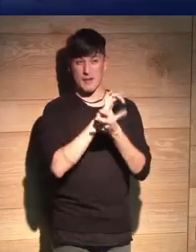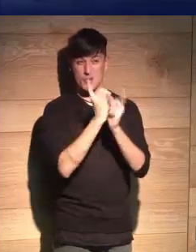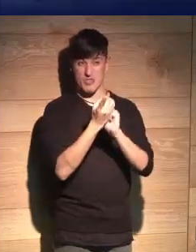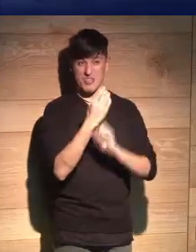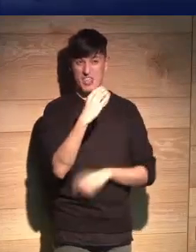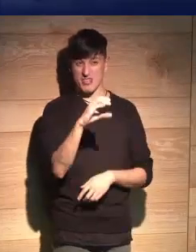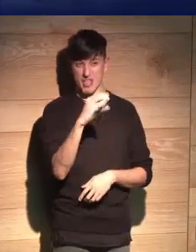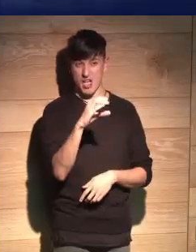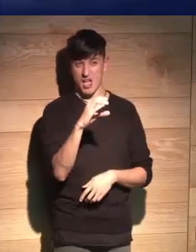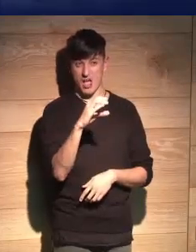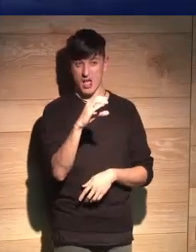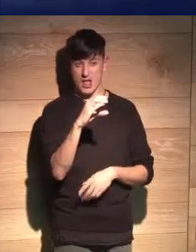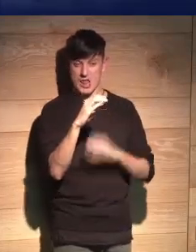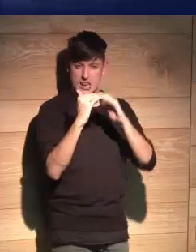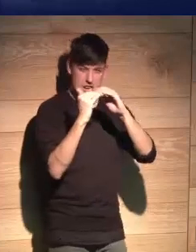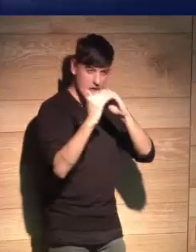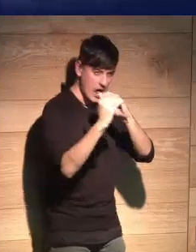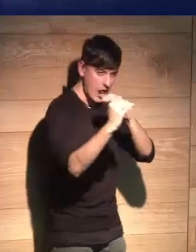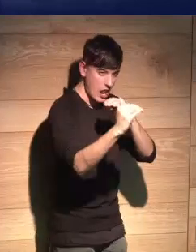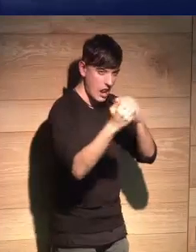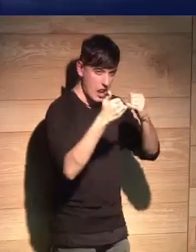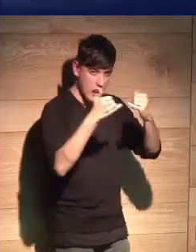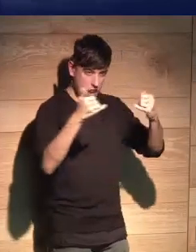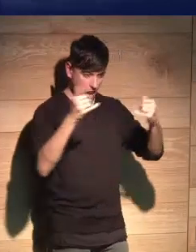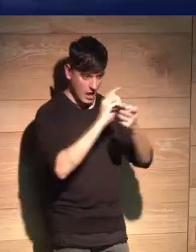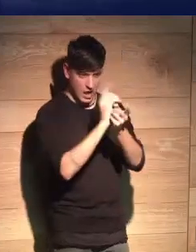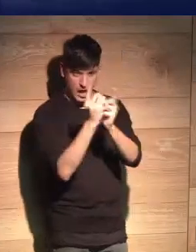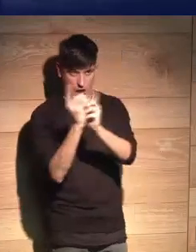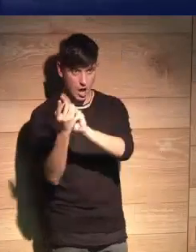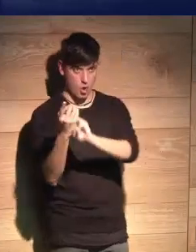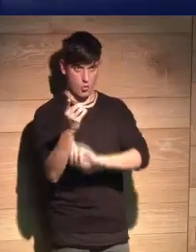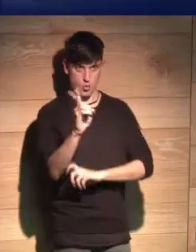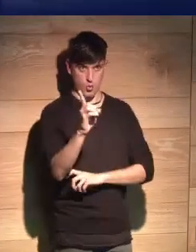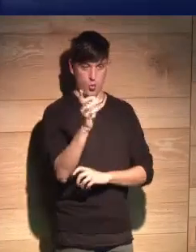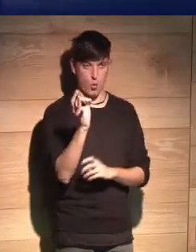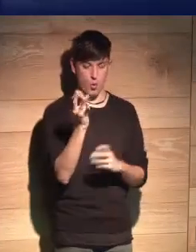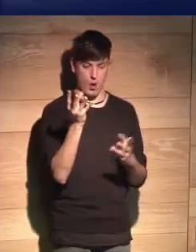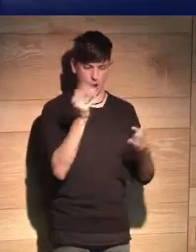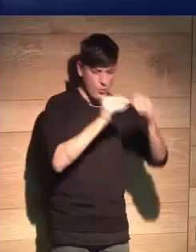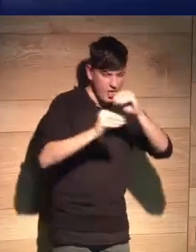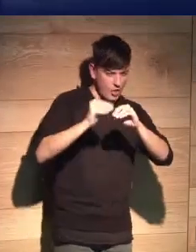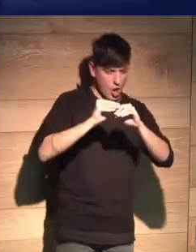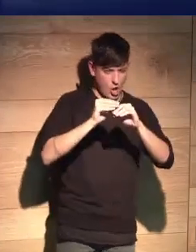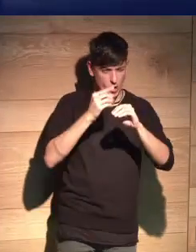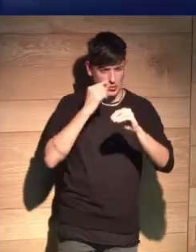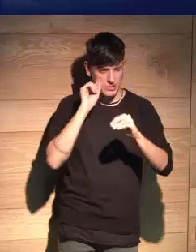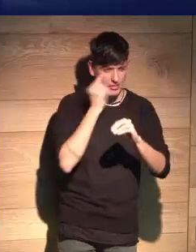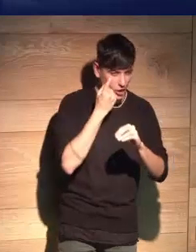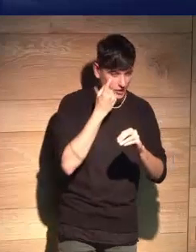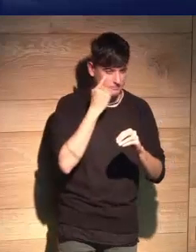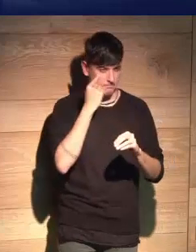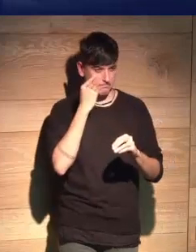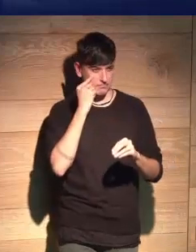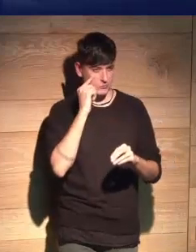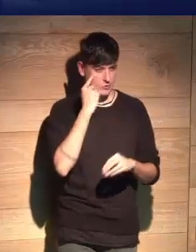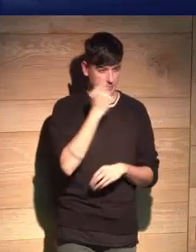science do not take place in a linear fashion. They don't produce by the accumulation of observations and